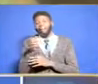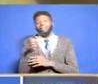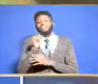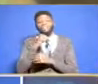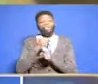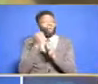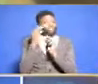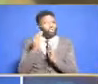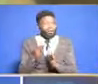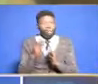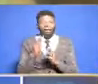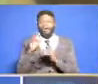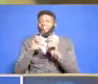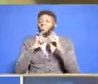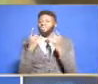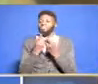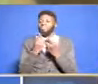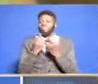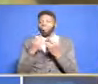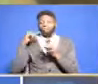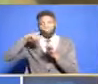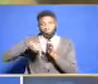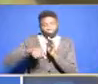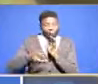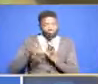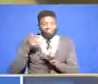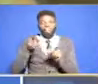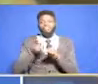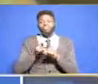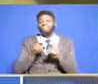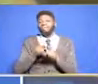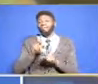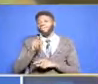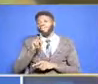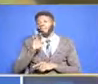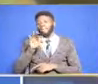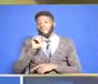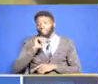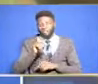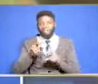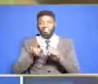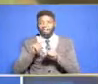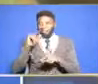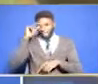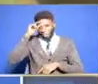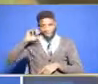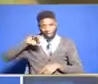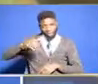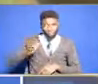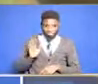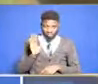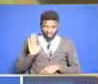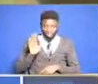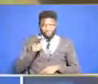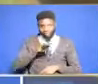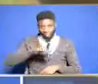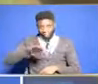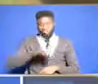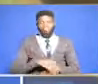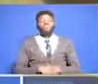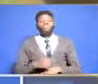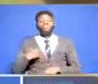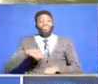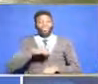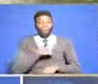of Environment, and Kenya Forest Service when it comes to restoration of such areas. But the regulations are in place and enforcement